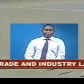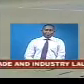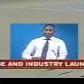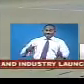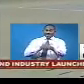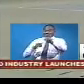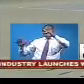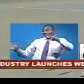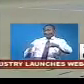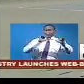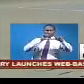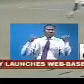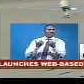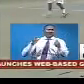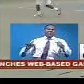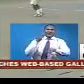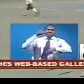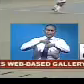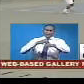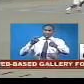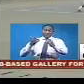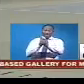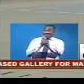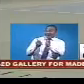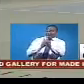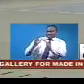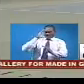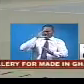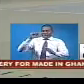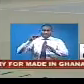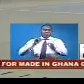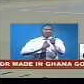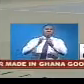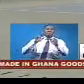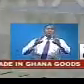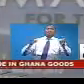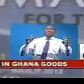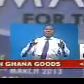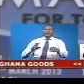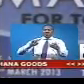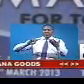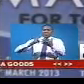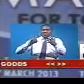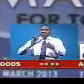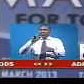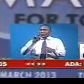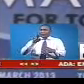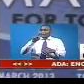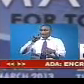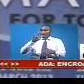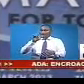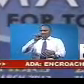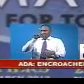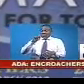The Ghana Tennis Association will for the first time organize a Masters Men's Open Championship, christened the Interplast Men's